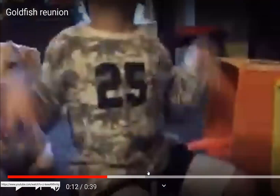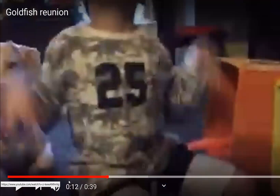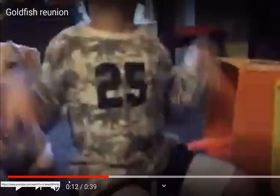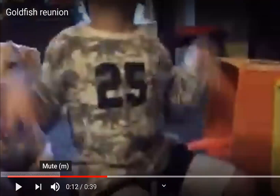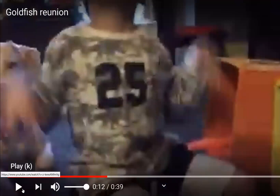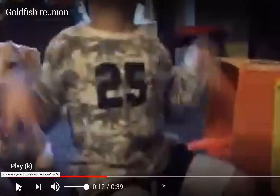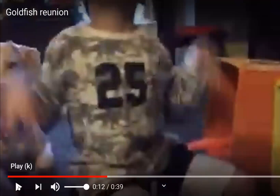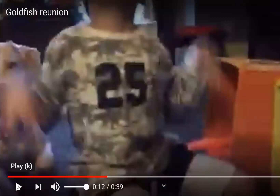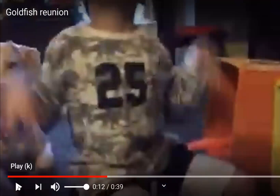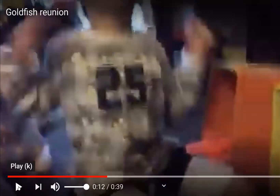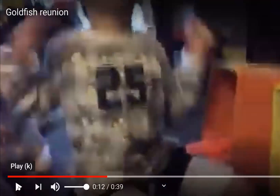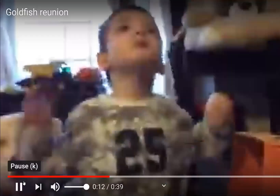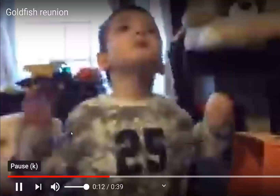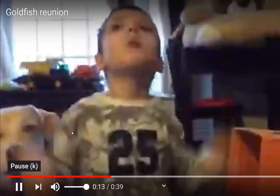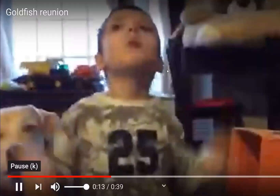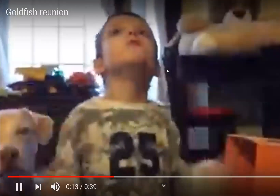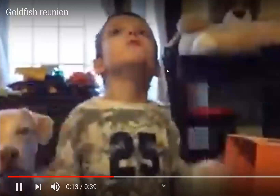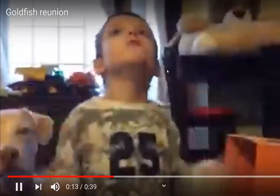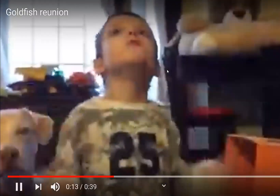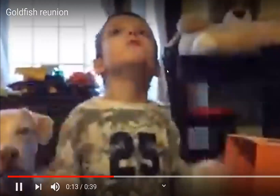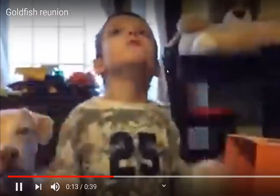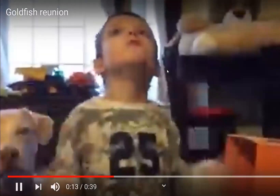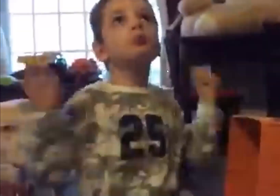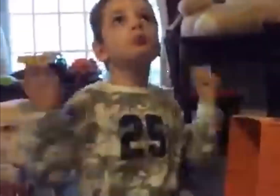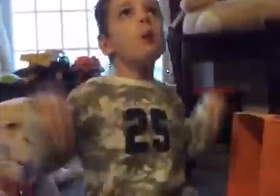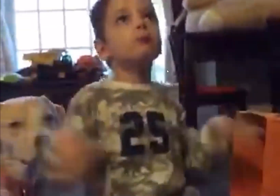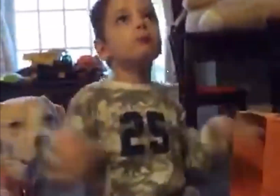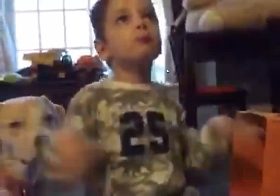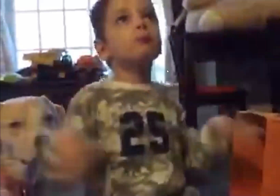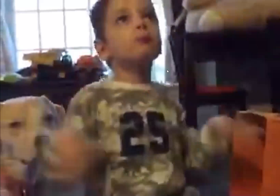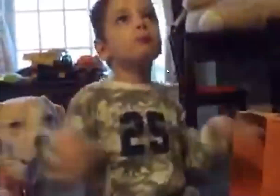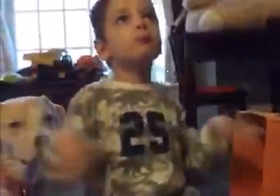is. All right, so here's Ben.